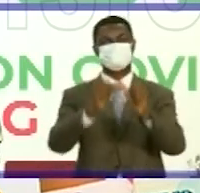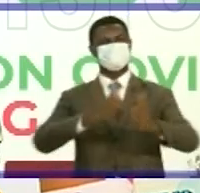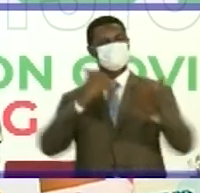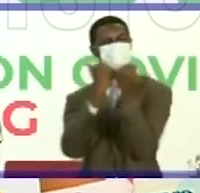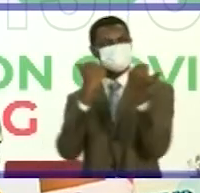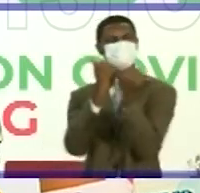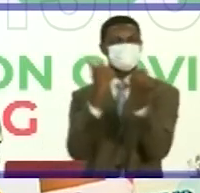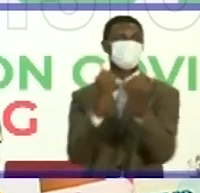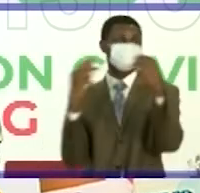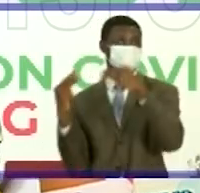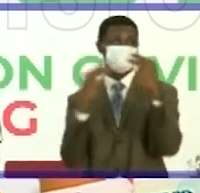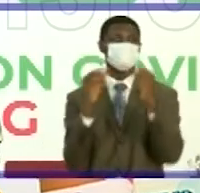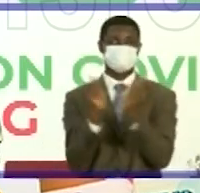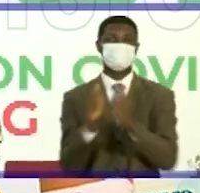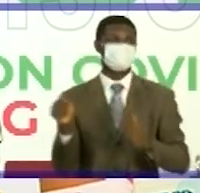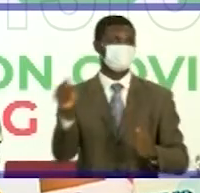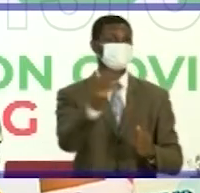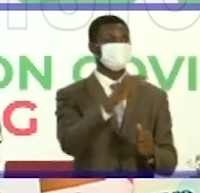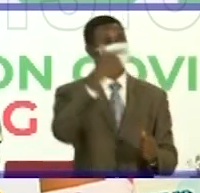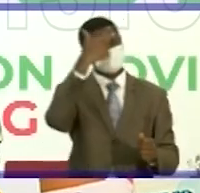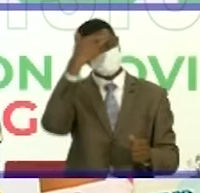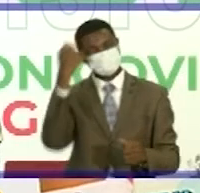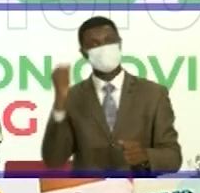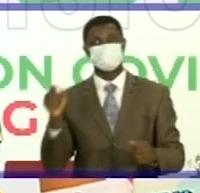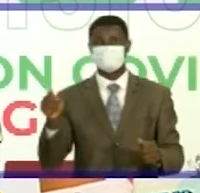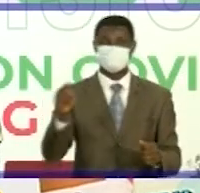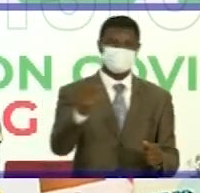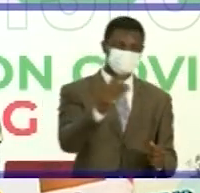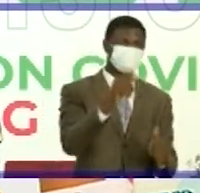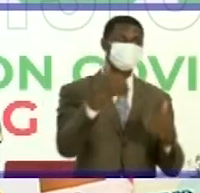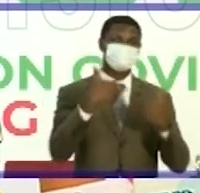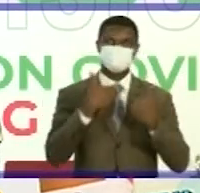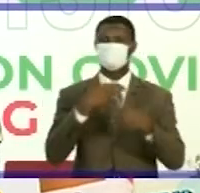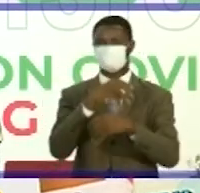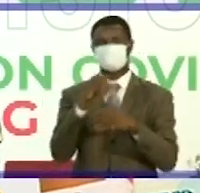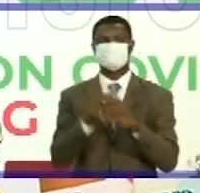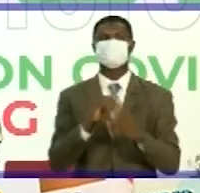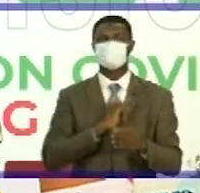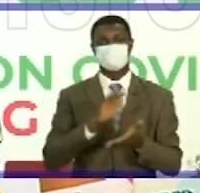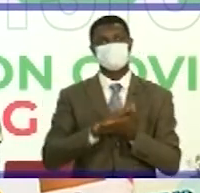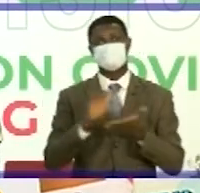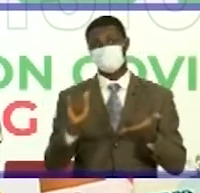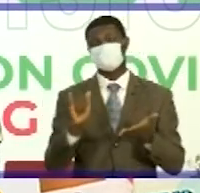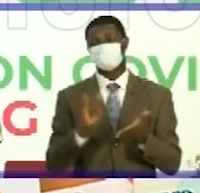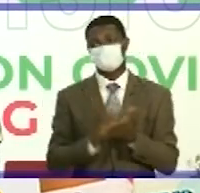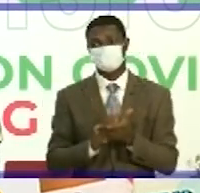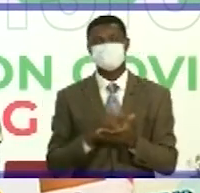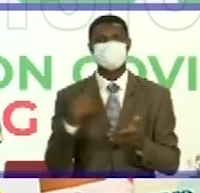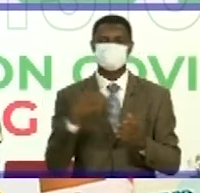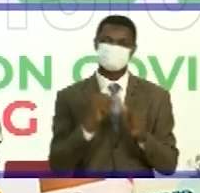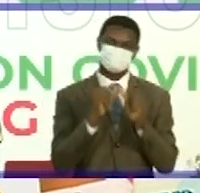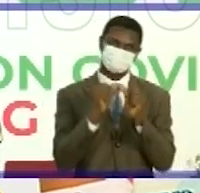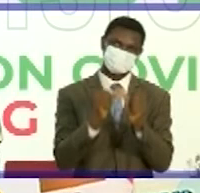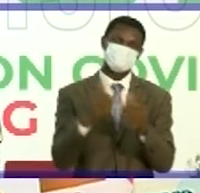with you, because you are also, you have also been in the battlefront. So I believe as we go into this